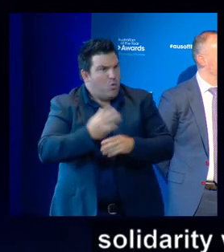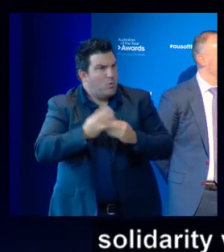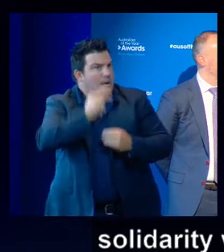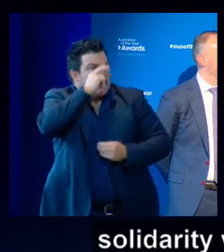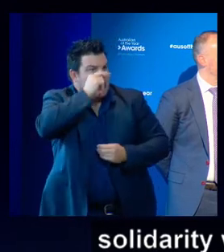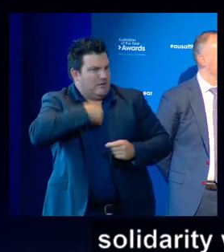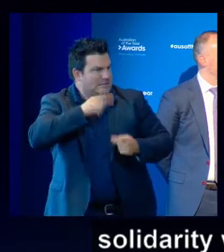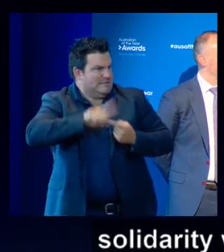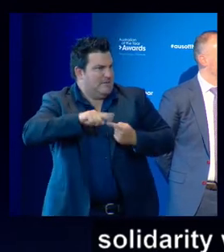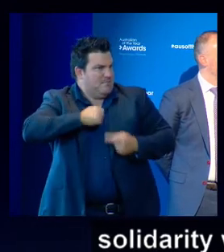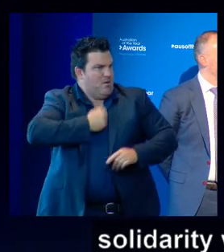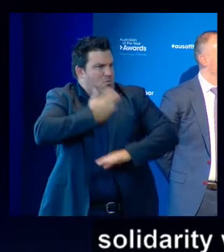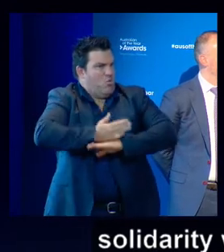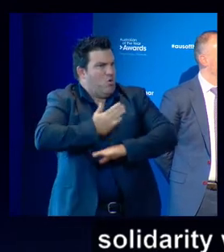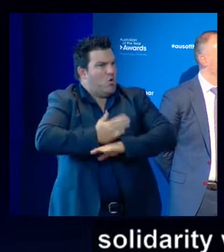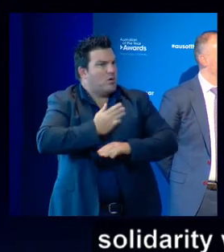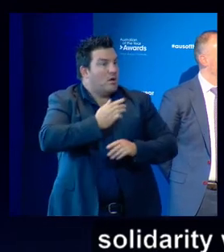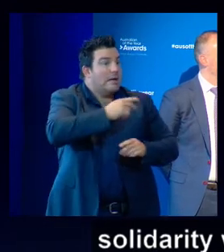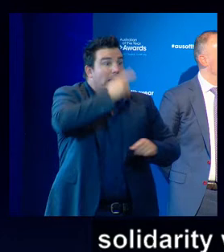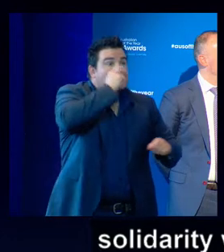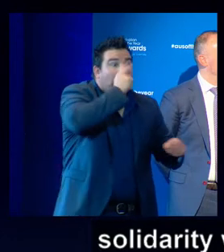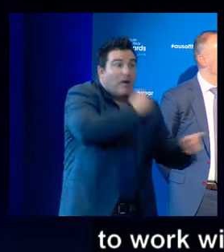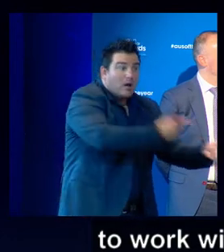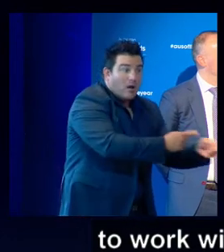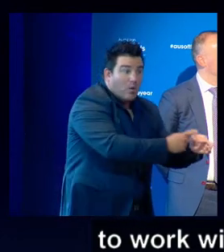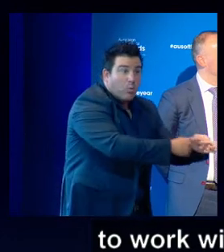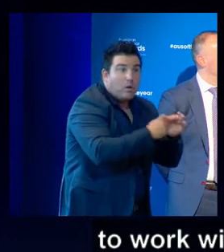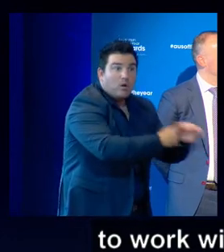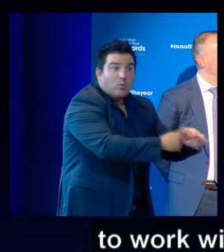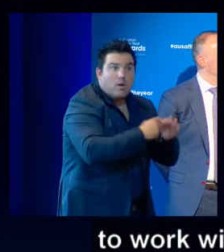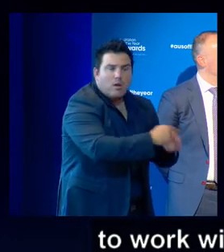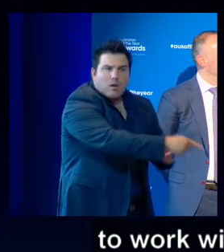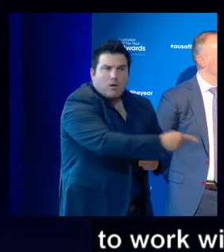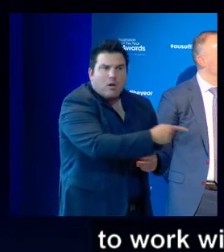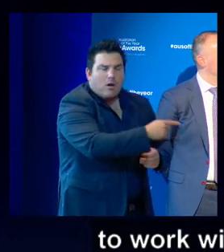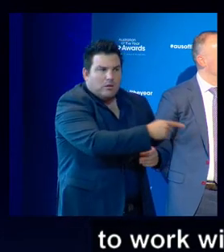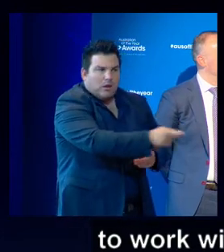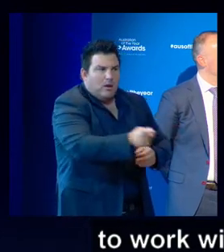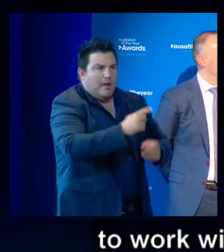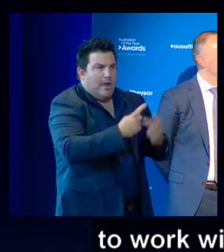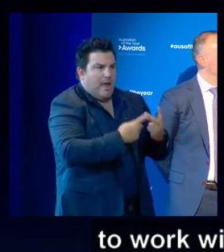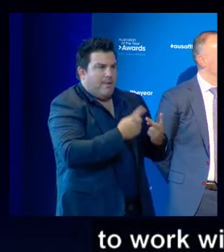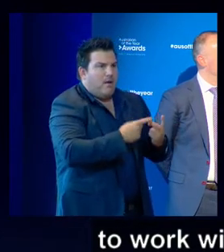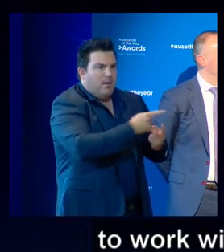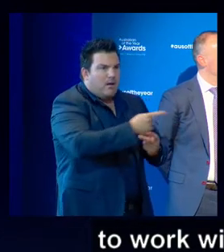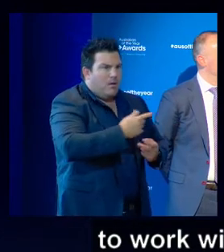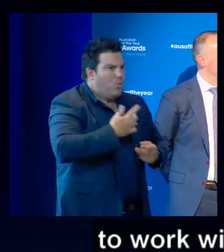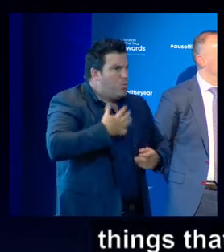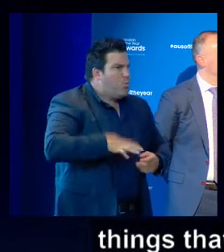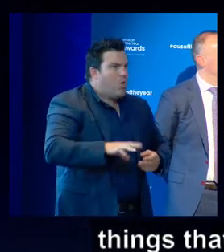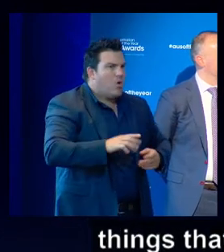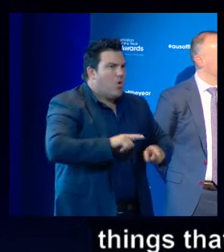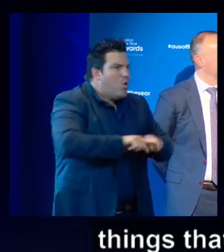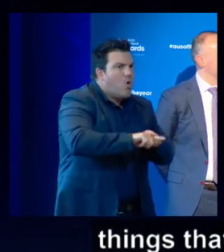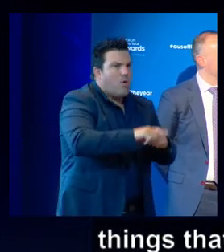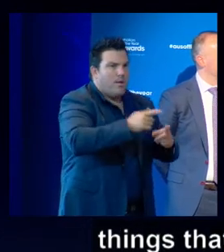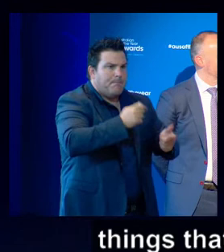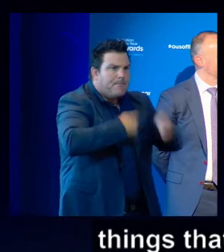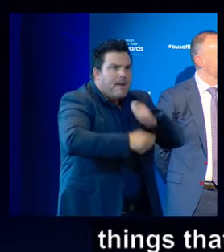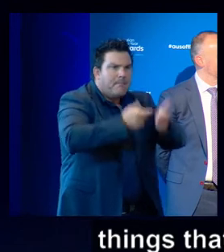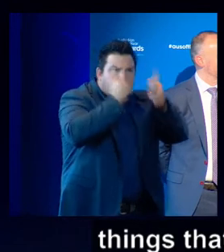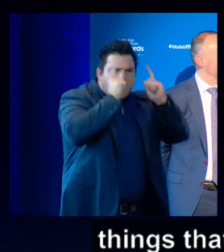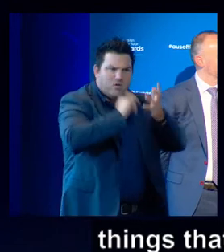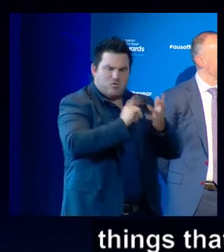know, the things that they tell me and the questions that they ask, it's clear to me that they're already, you know, they're learning, they're willing to step up to be leaders in their